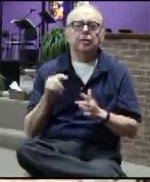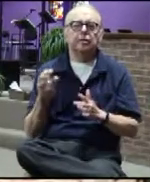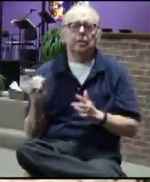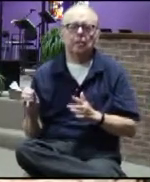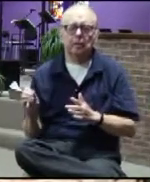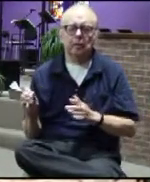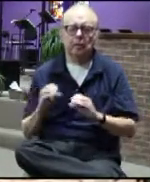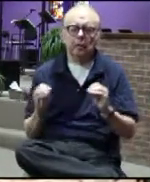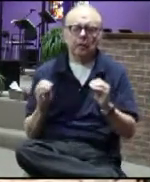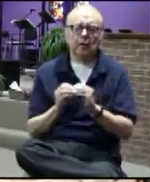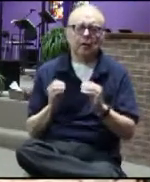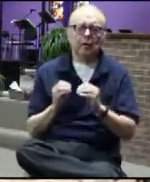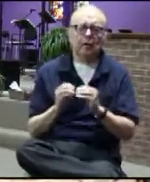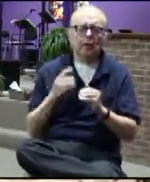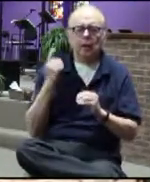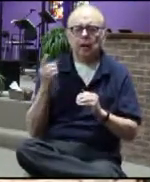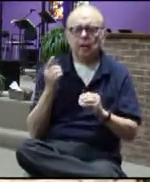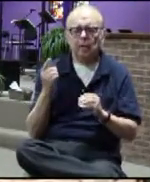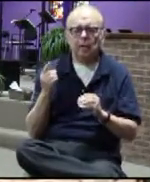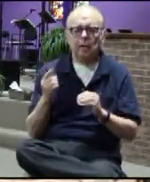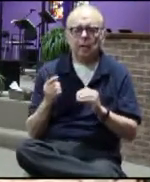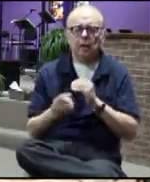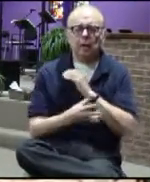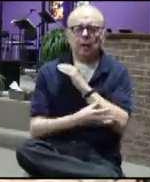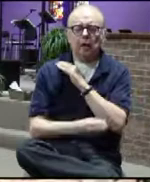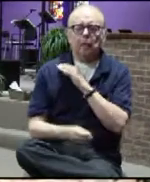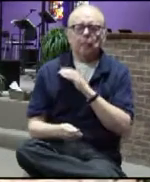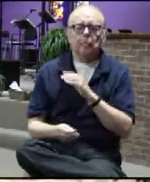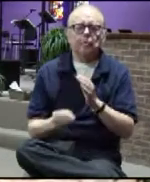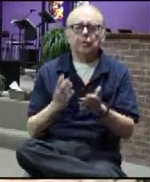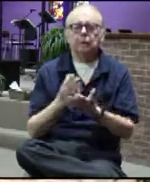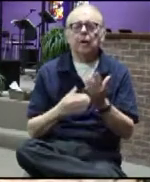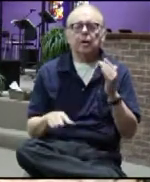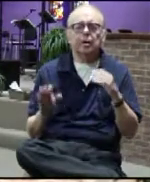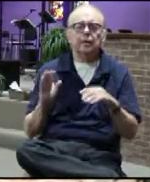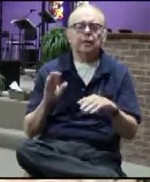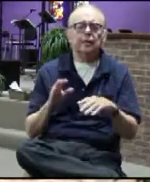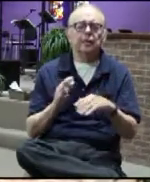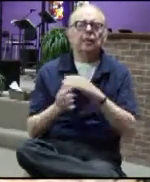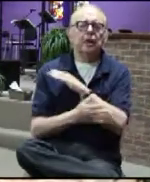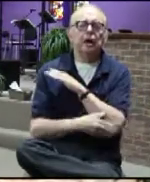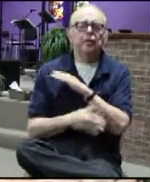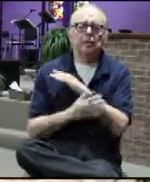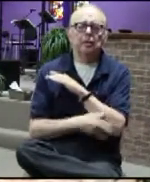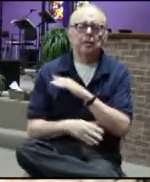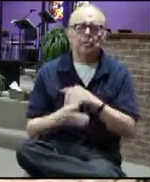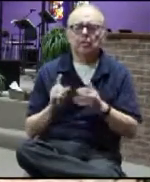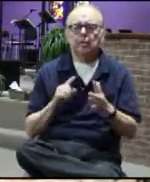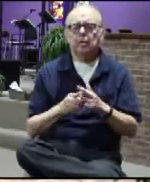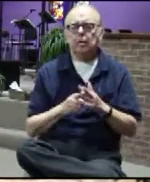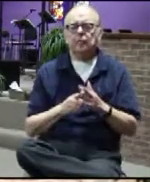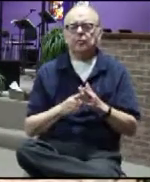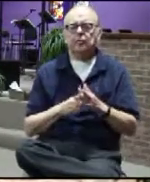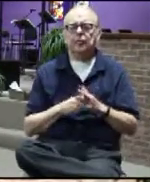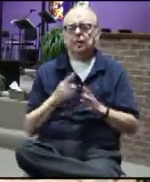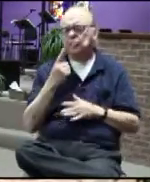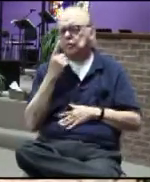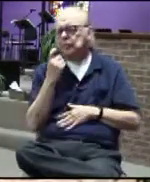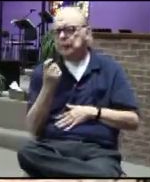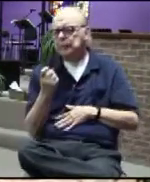They're no longer thinking that they're in the poorest part of Appalachia. They're beginning to dream